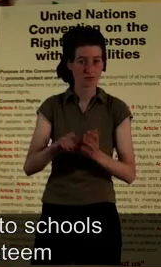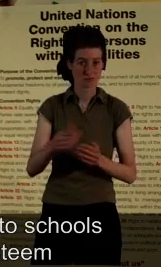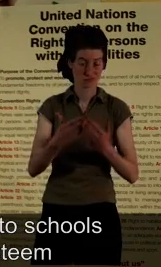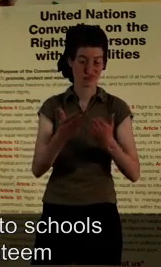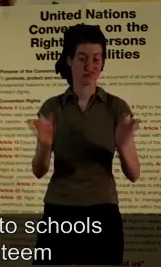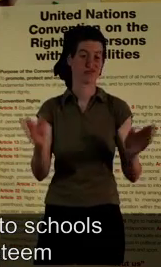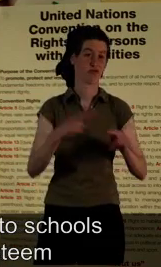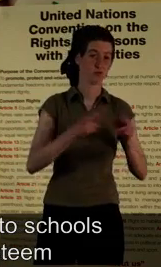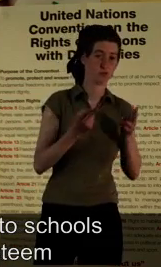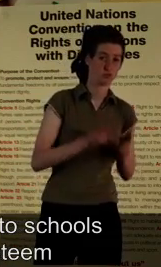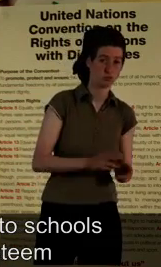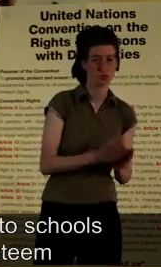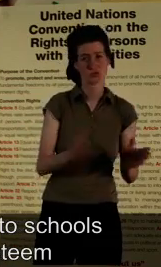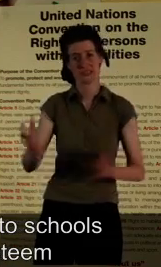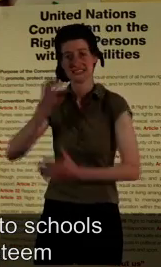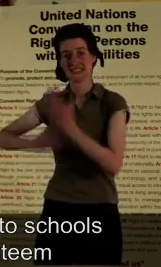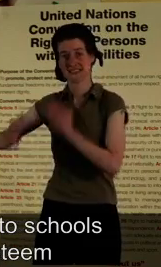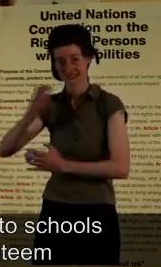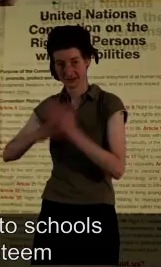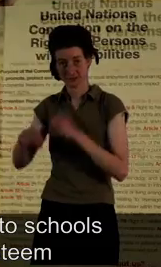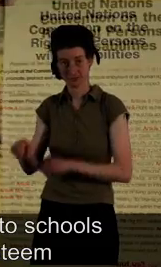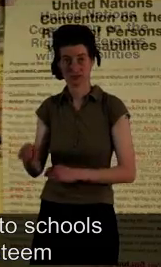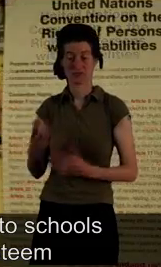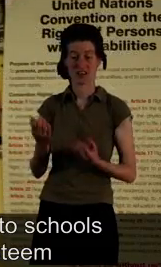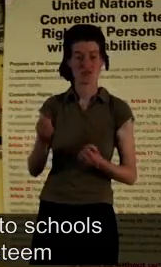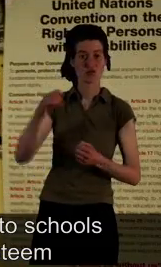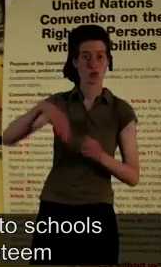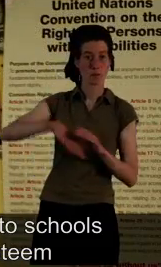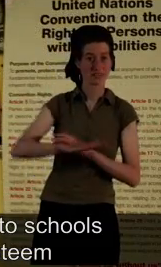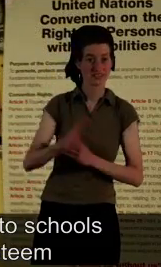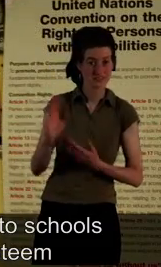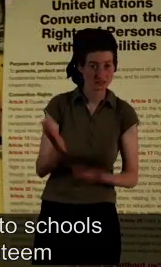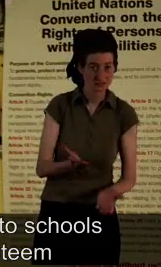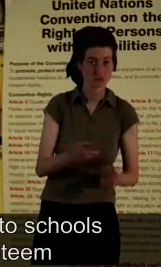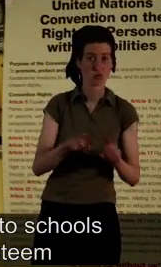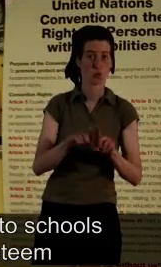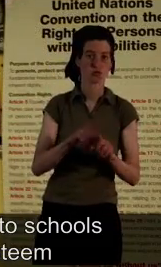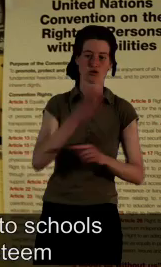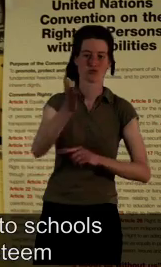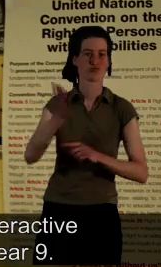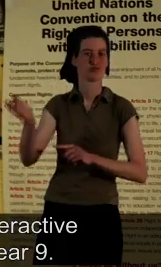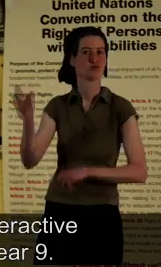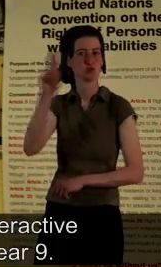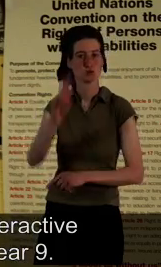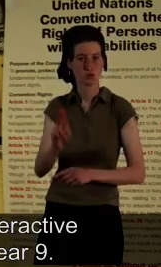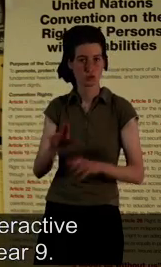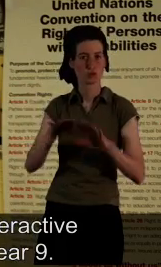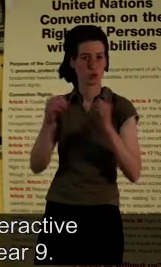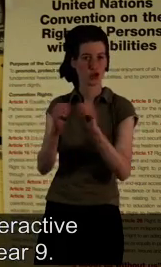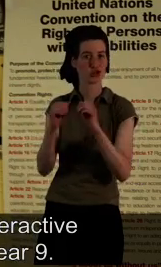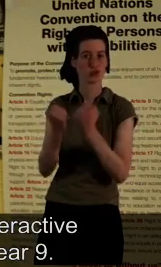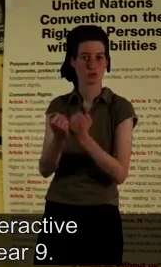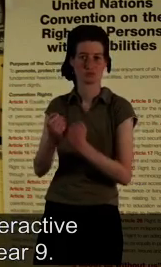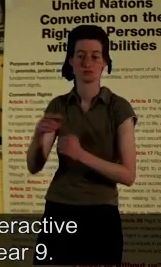disorder. We deliver drop-in services. We go into schools and deliver workshops on self-esteem and body